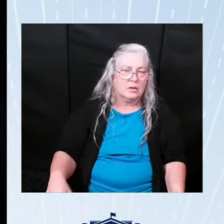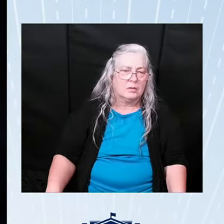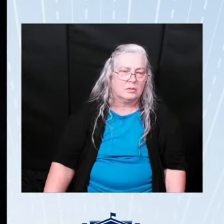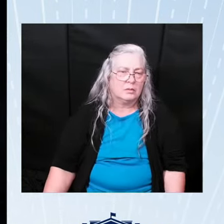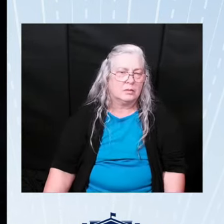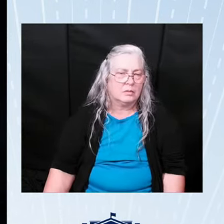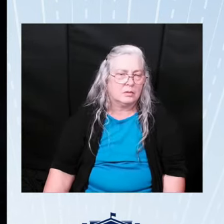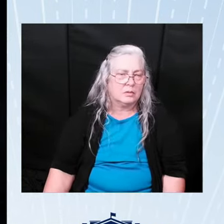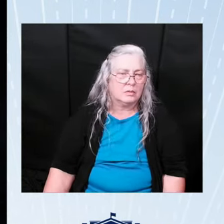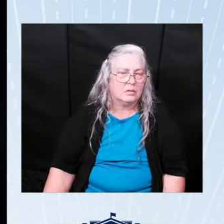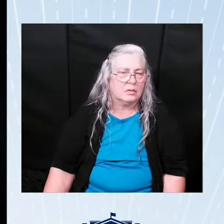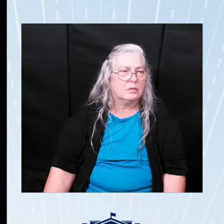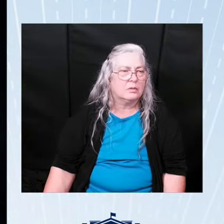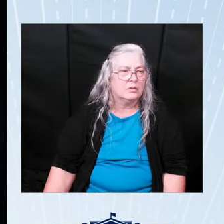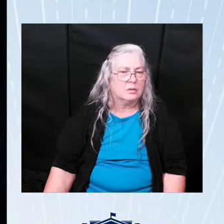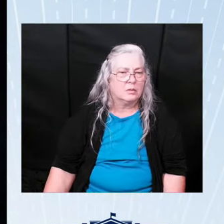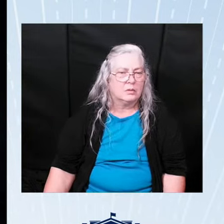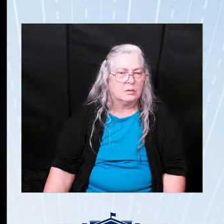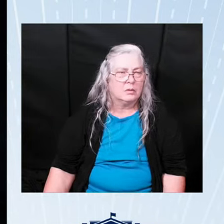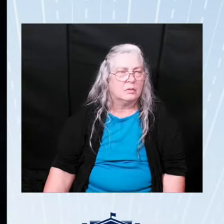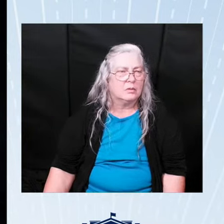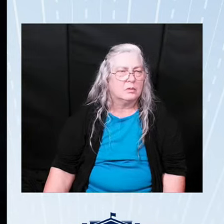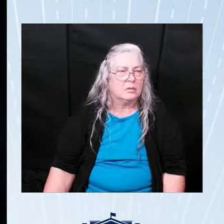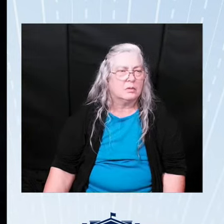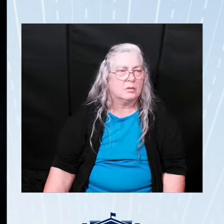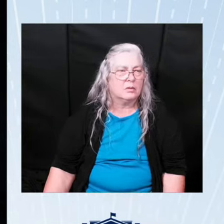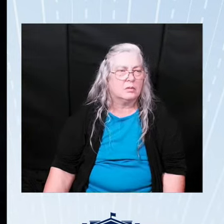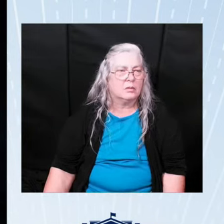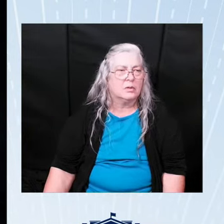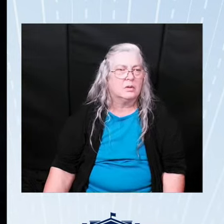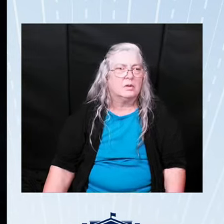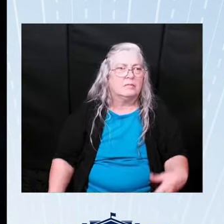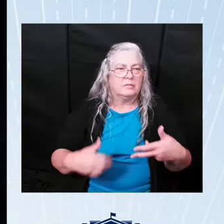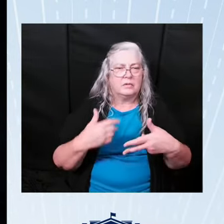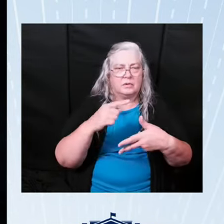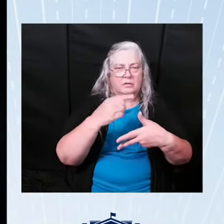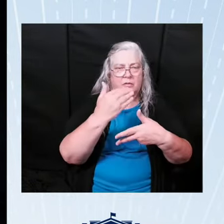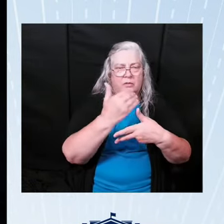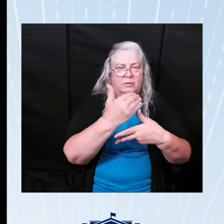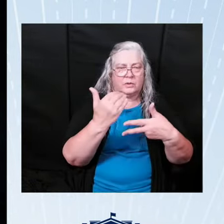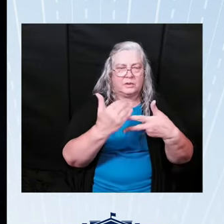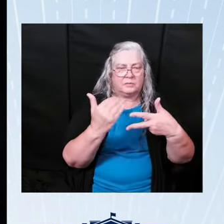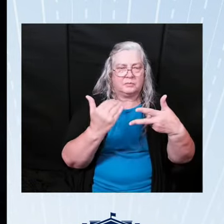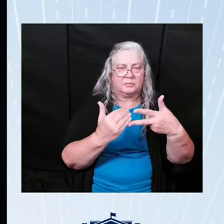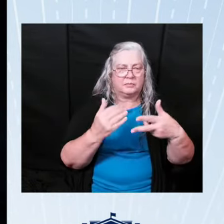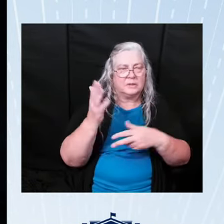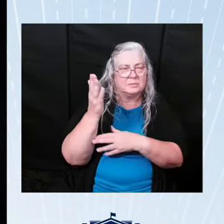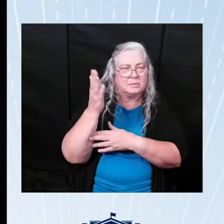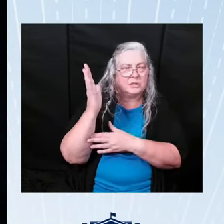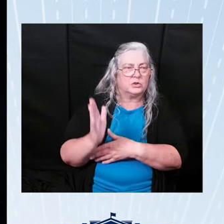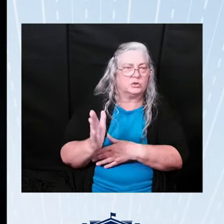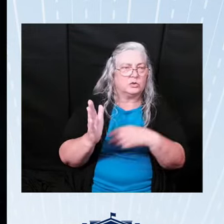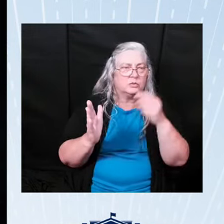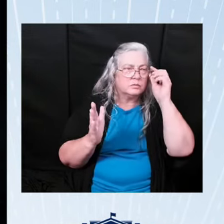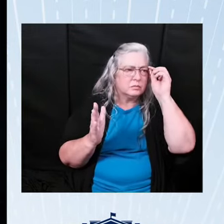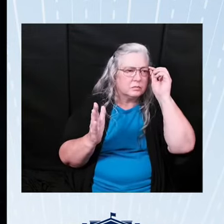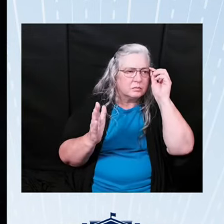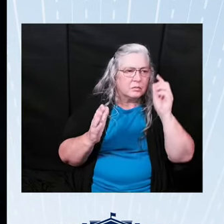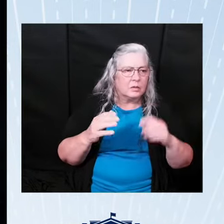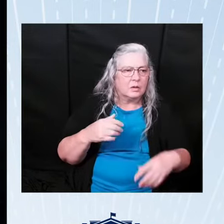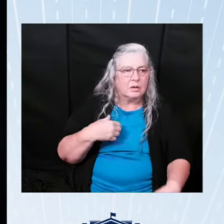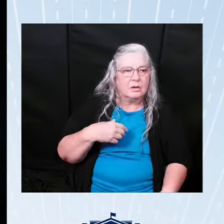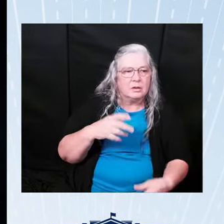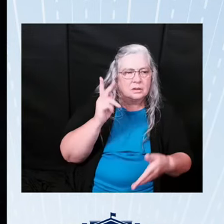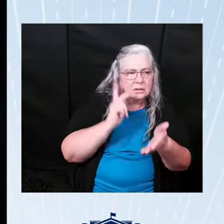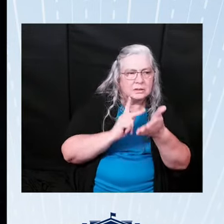distinguished speakers, Secretary of the Interior Holland, Chair of the National Endowment for the Humanities, Shelley Lowe, and Homeland Security